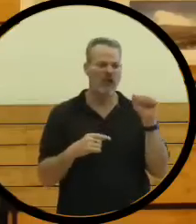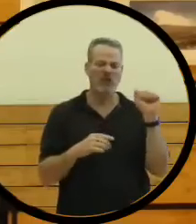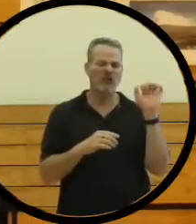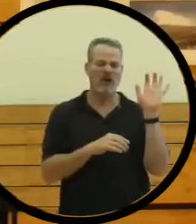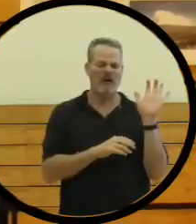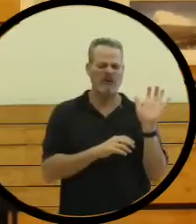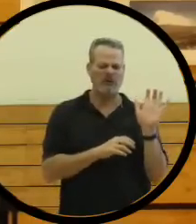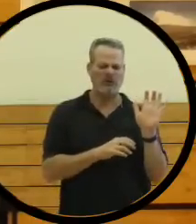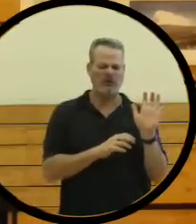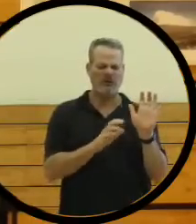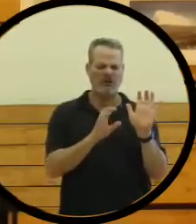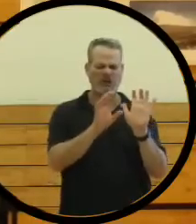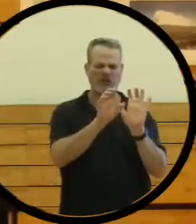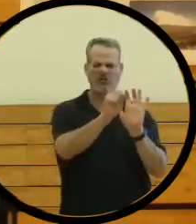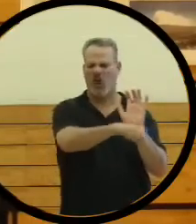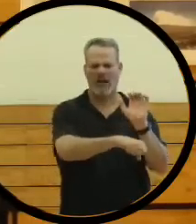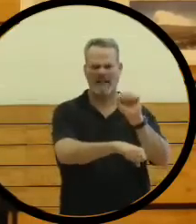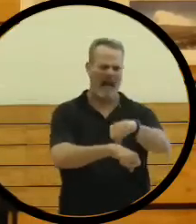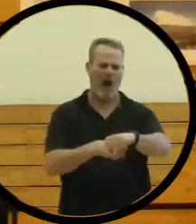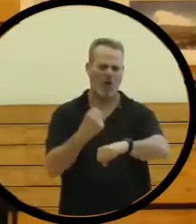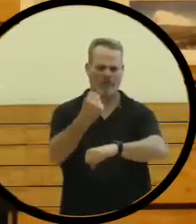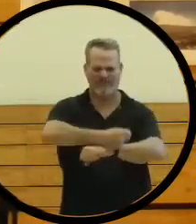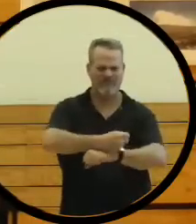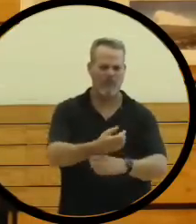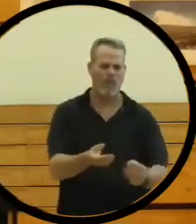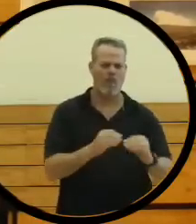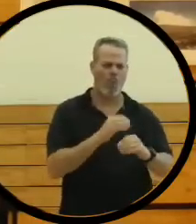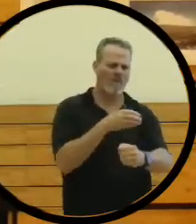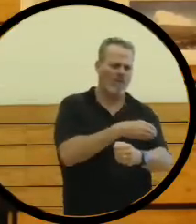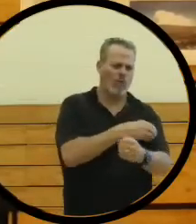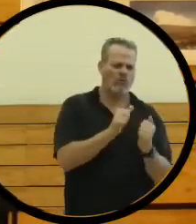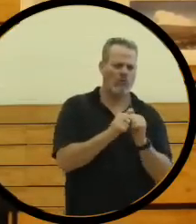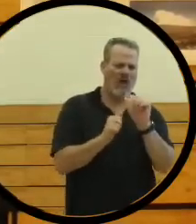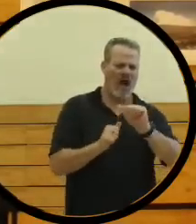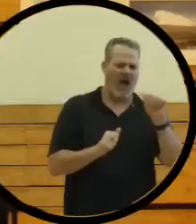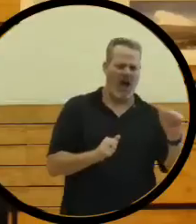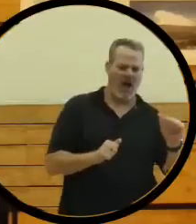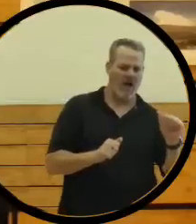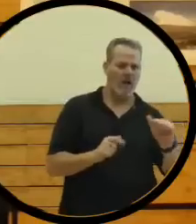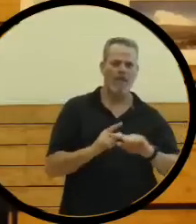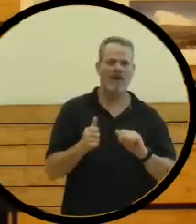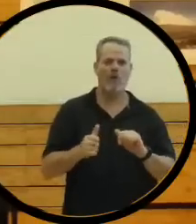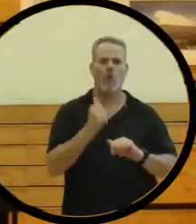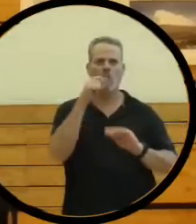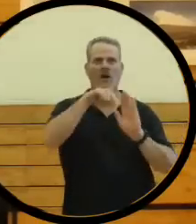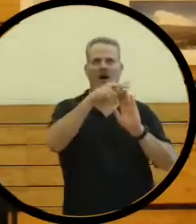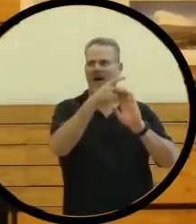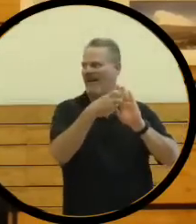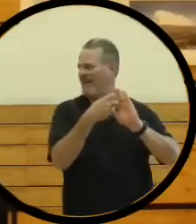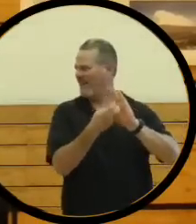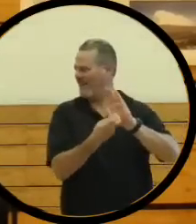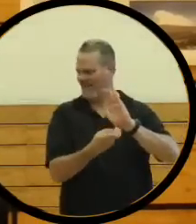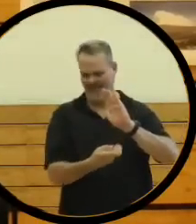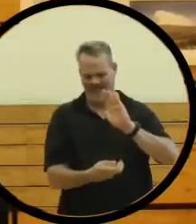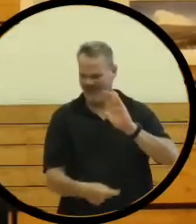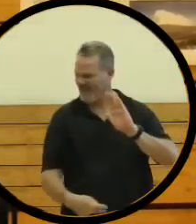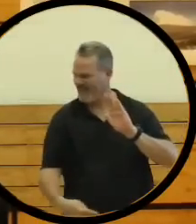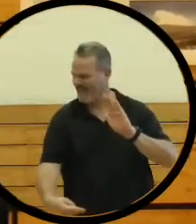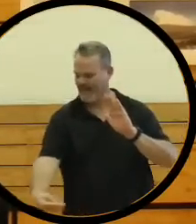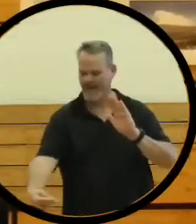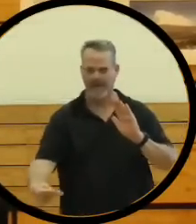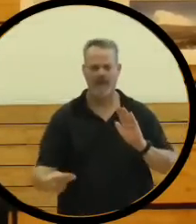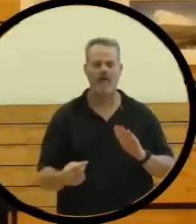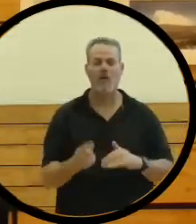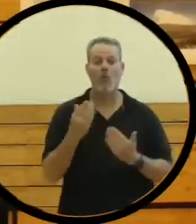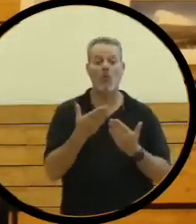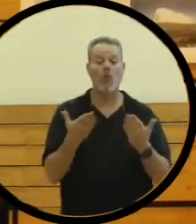it down, right? There's a lot more force in an flow, but it's not going to dig its way down. And the one thing they tend to do is